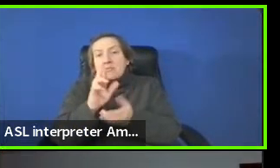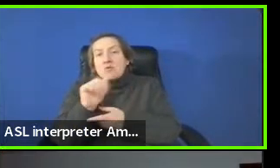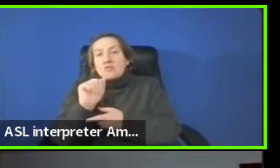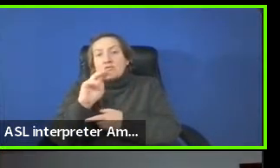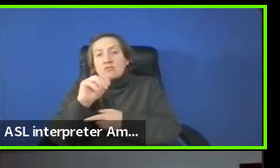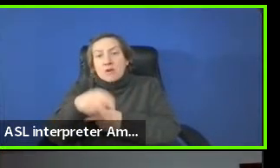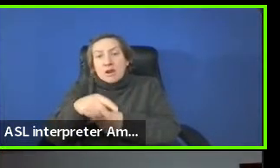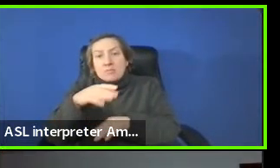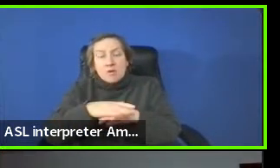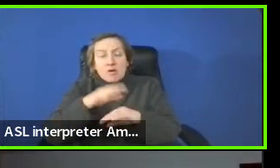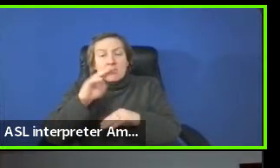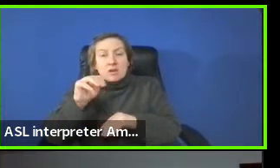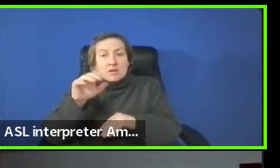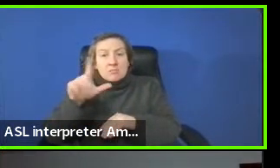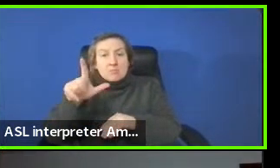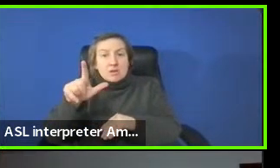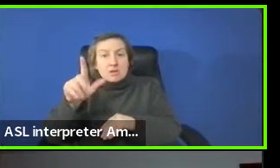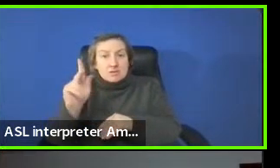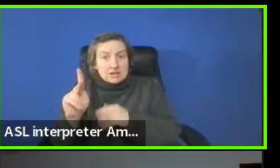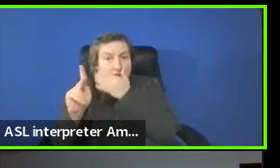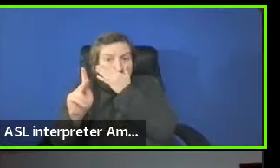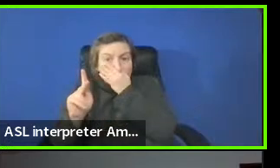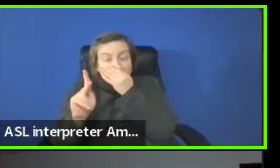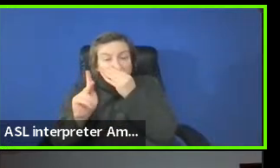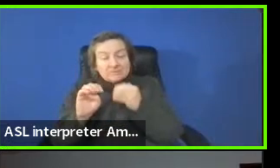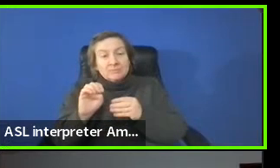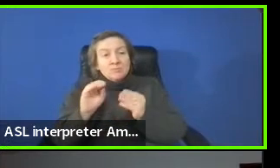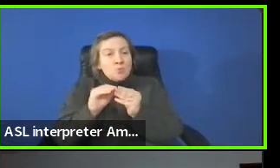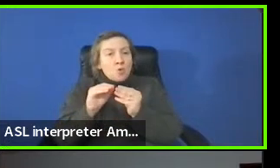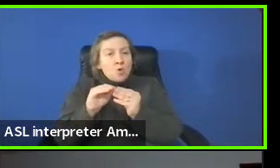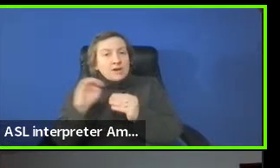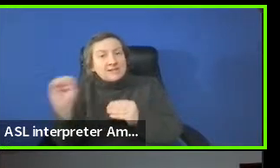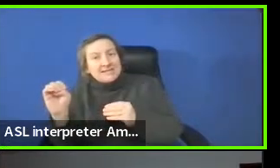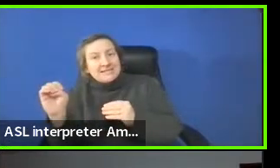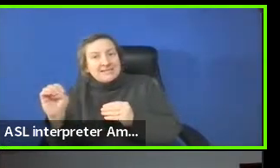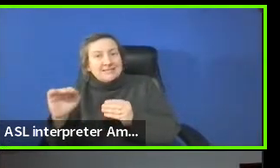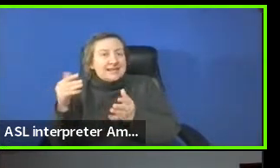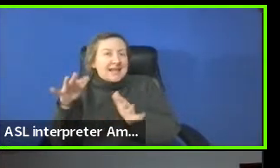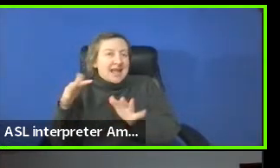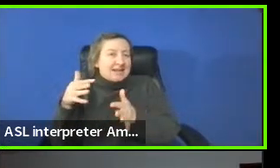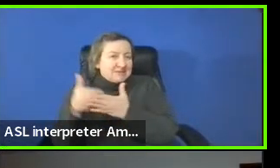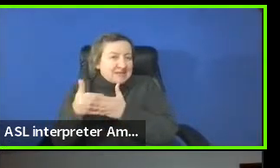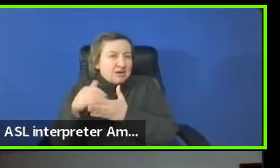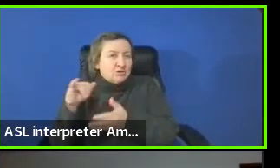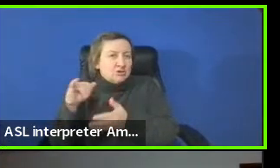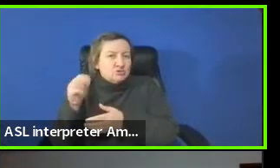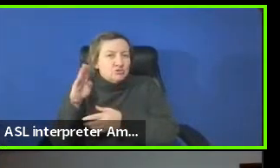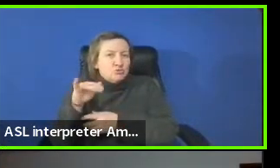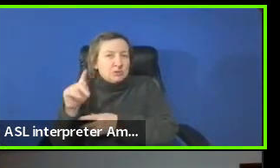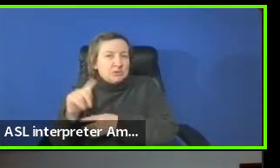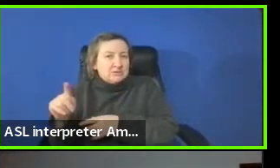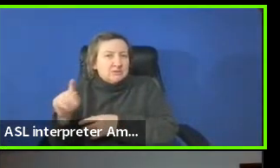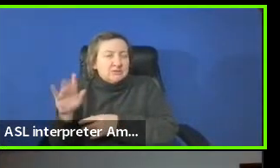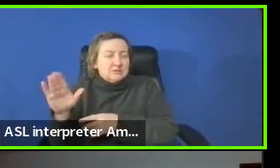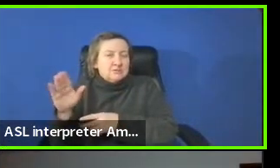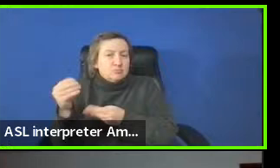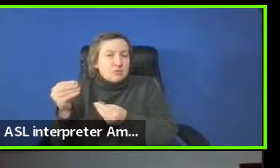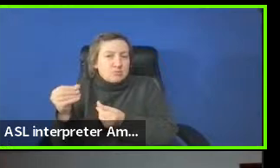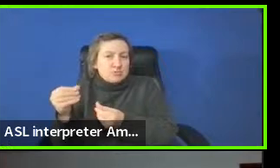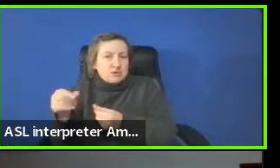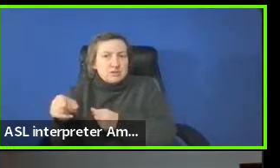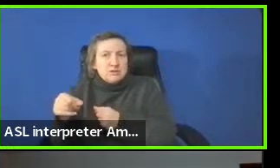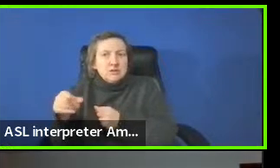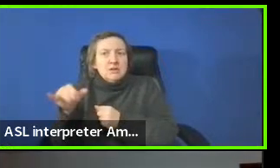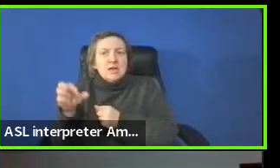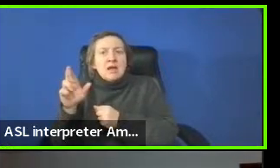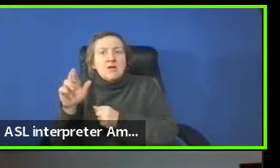MLK further east, sort of near the Jubitz property. And those ramps would down